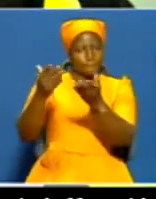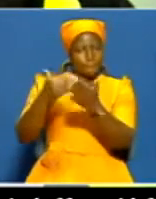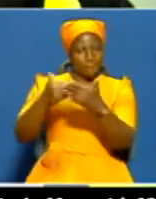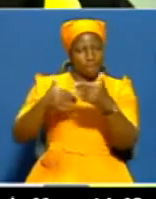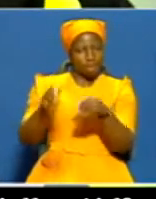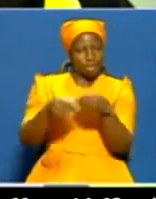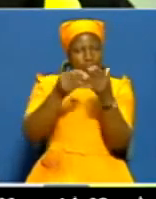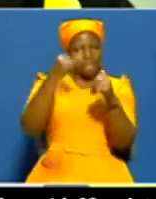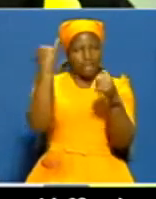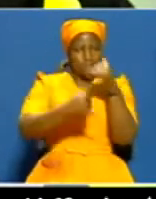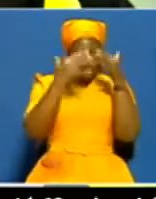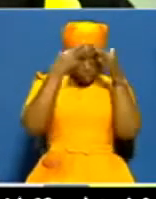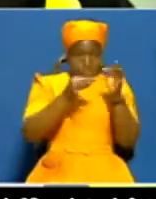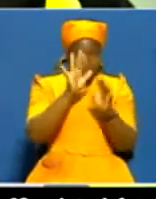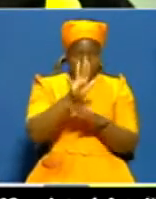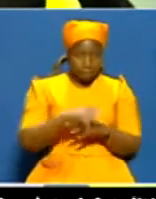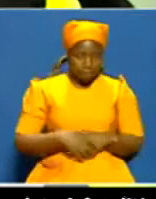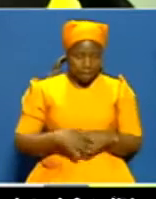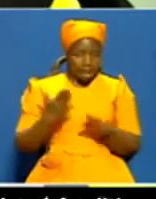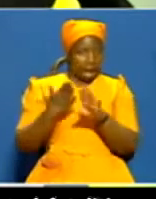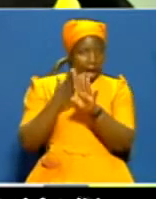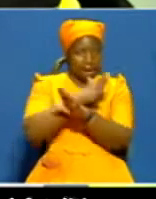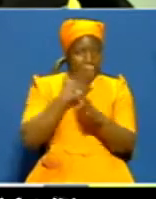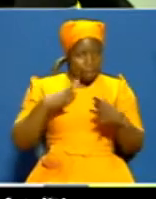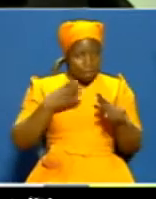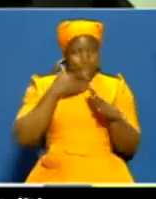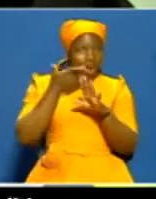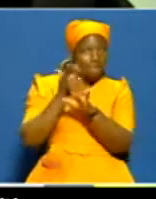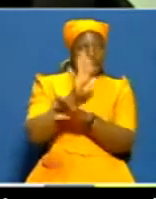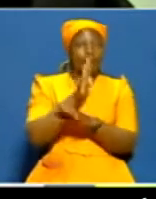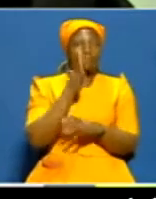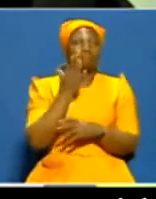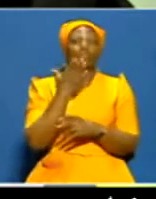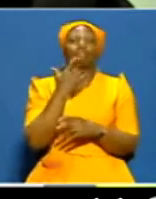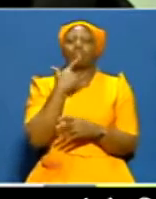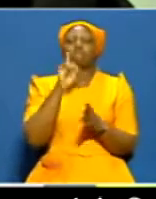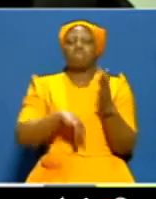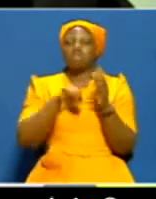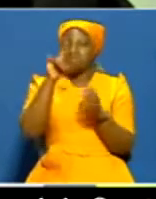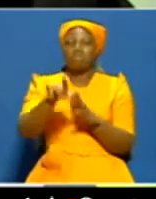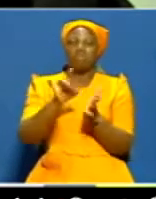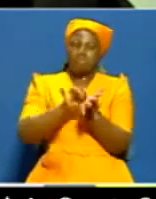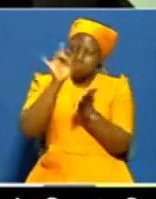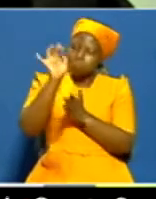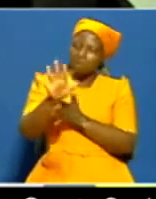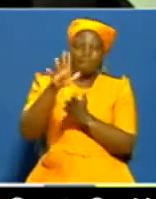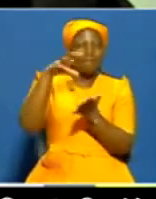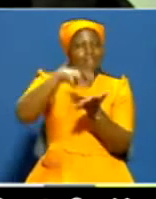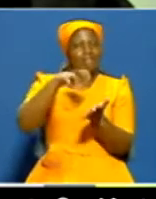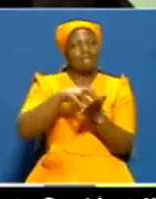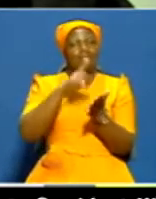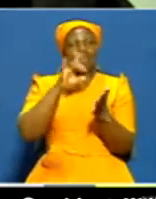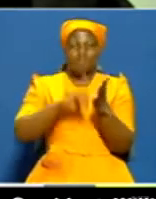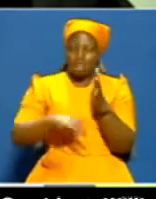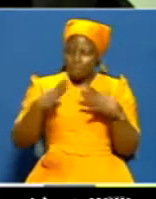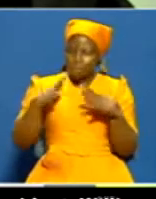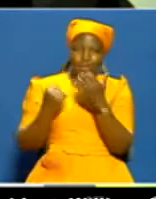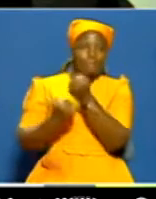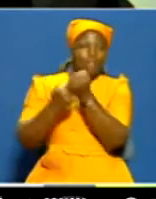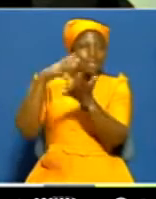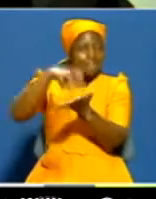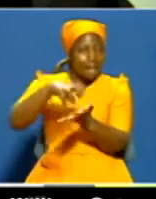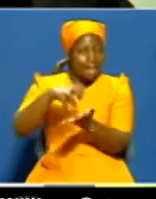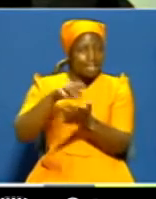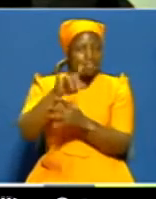the appeal had asked the Court of Appeal not to entertain the case, arguing that the promoters were advancing their own self-interests. Now,